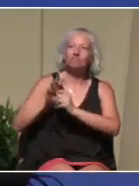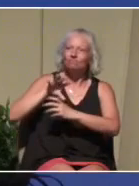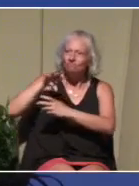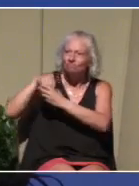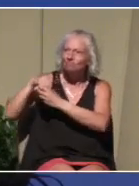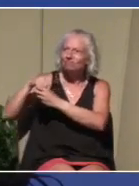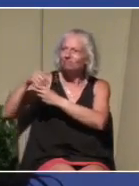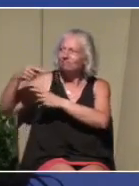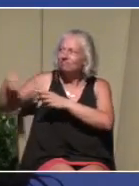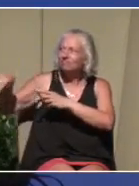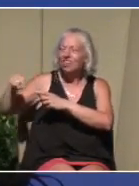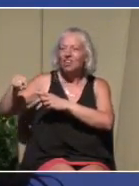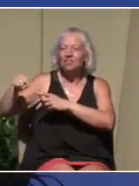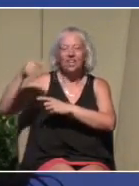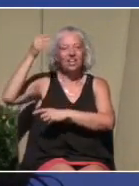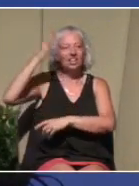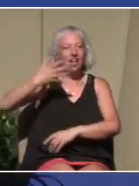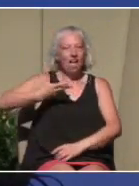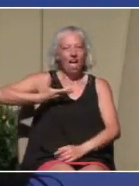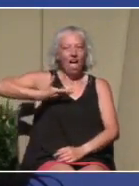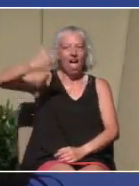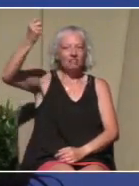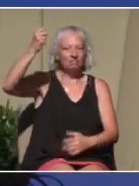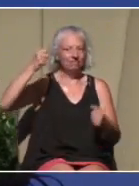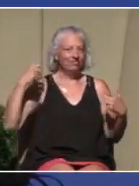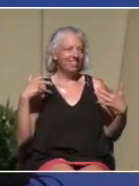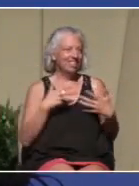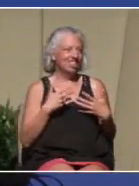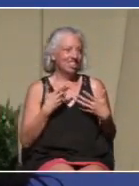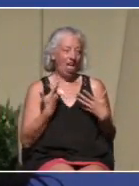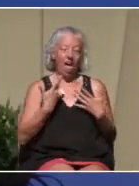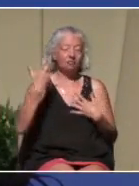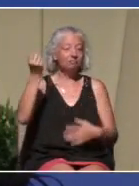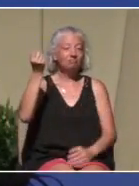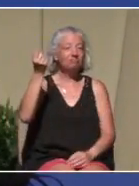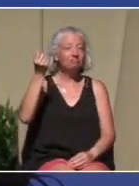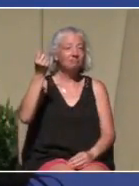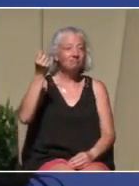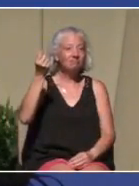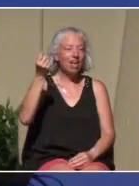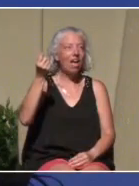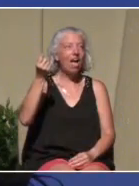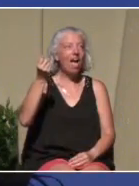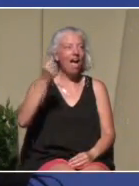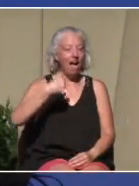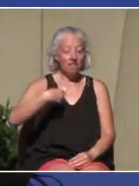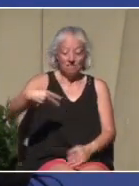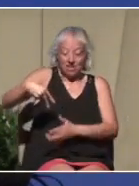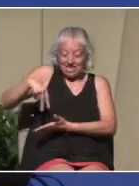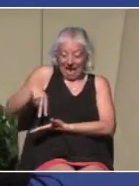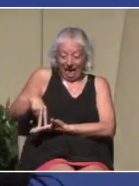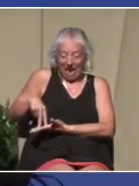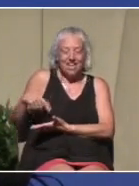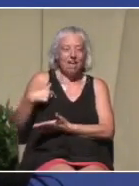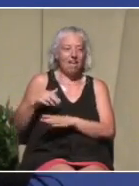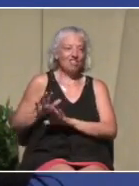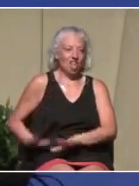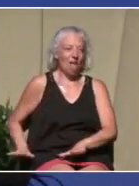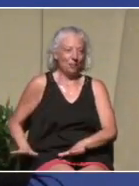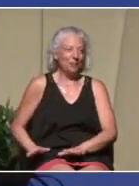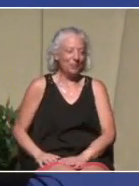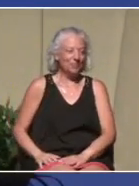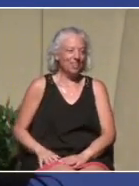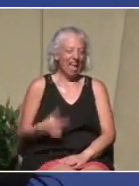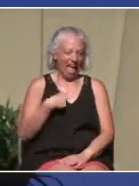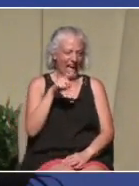team, God takes those fears away from me, and I'm usually pretty calm by the time I get up here. I still have to